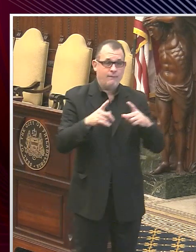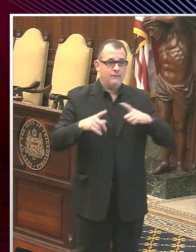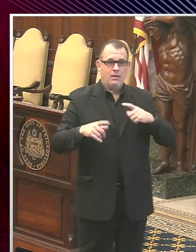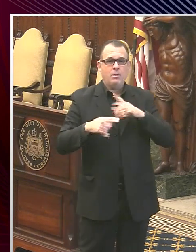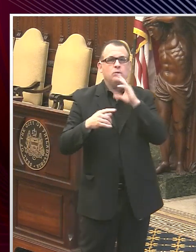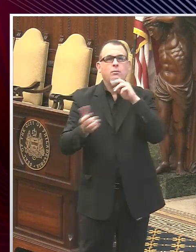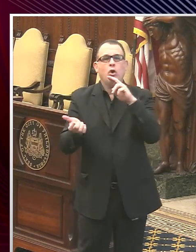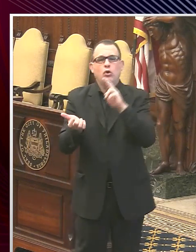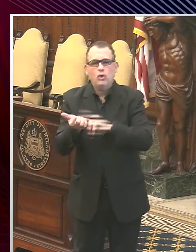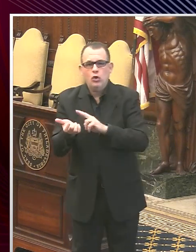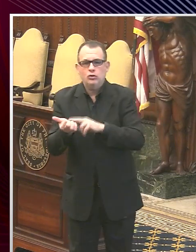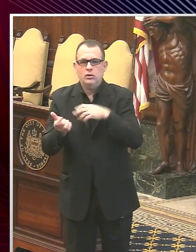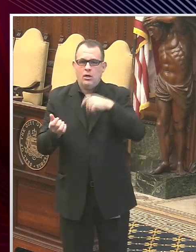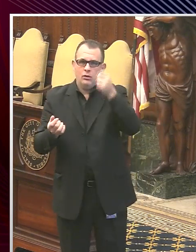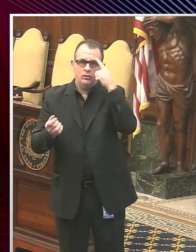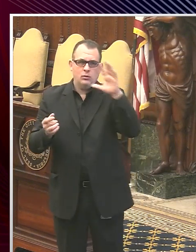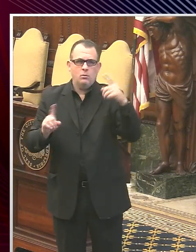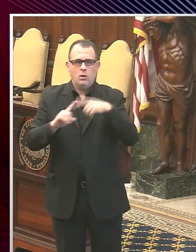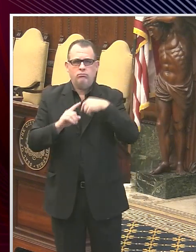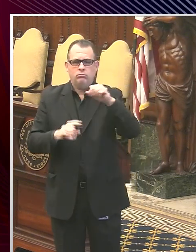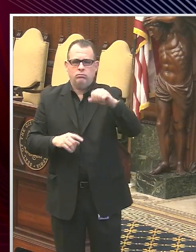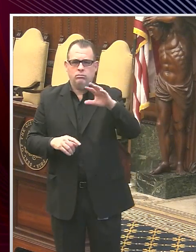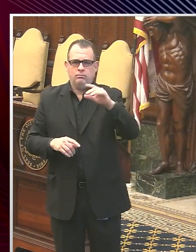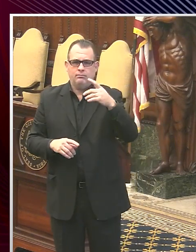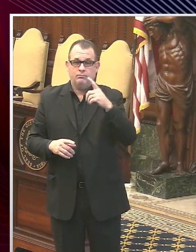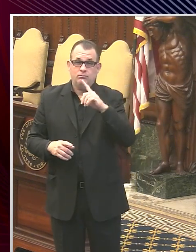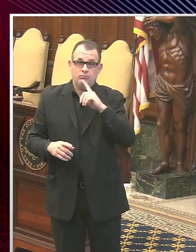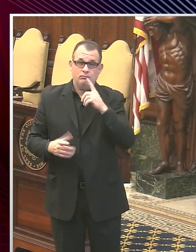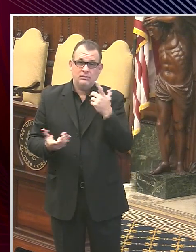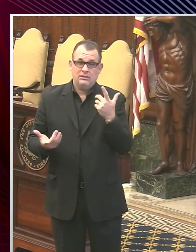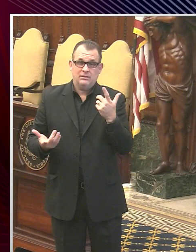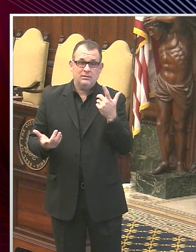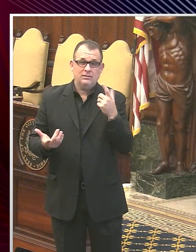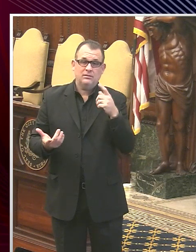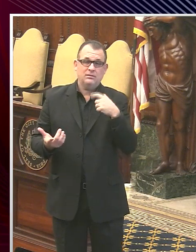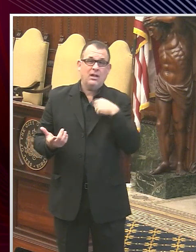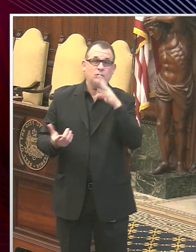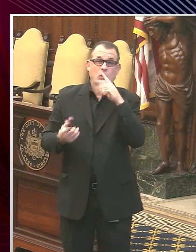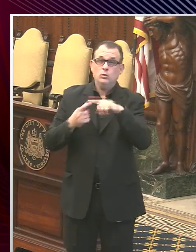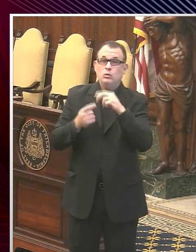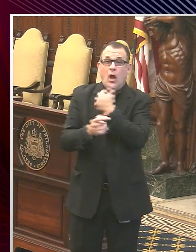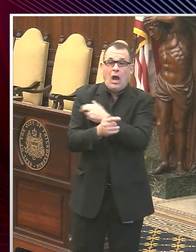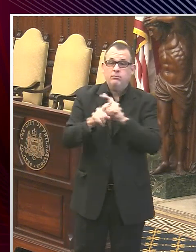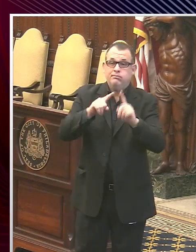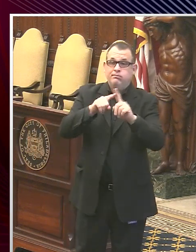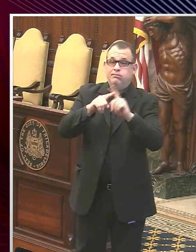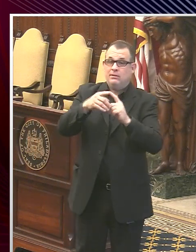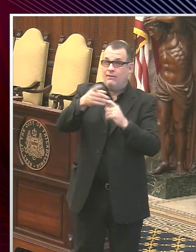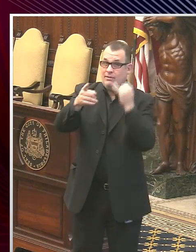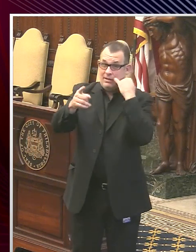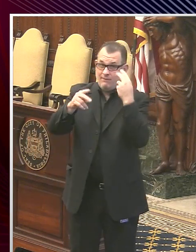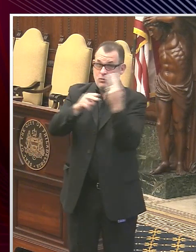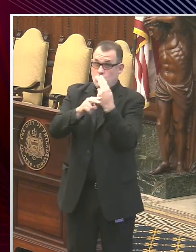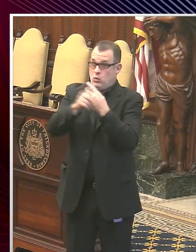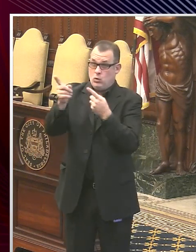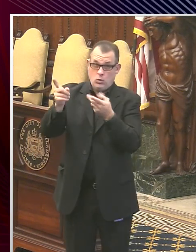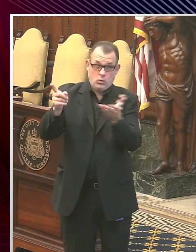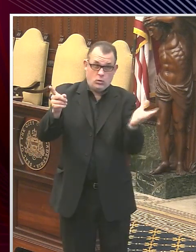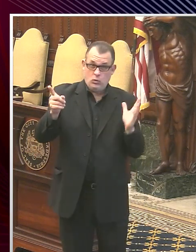point, and I don't know. You'd have to talk to the hospitals and see whether they are tapping into nursing students in addition to regular